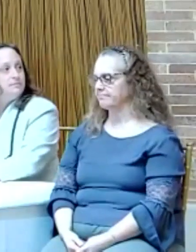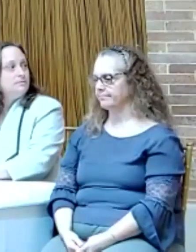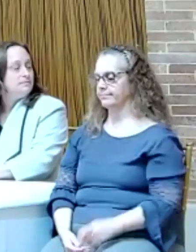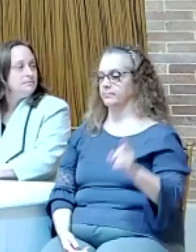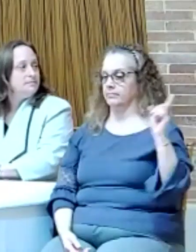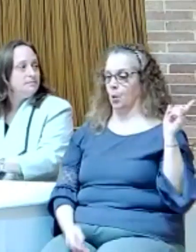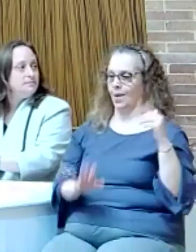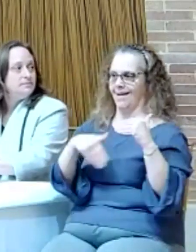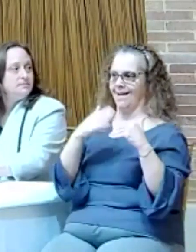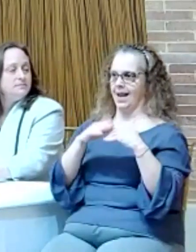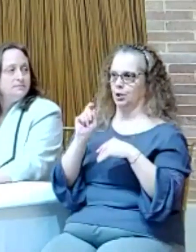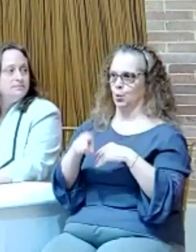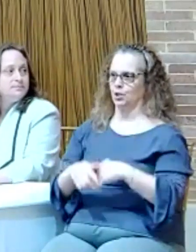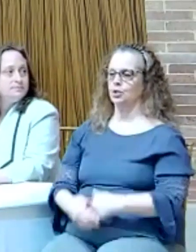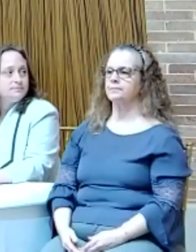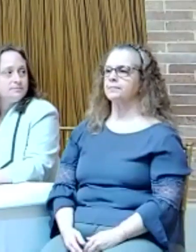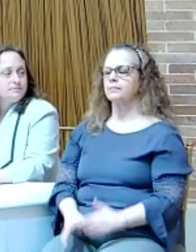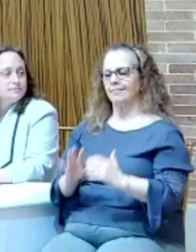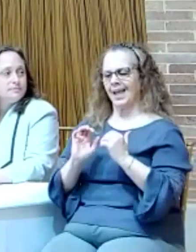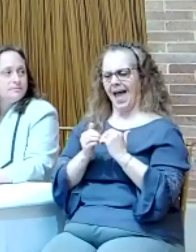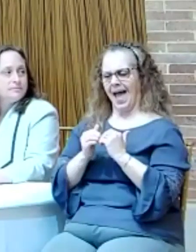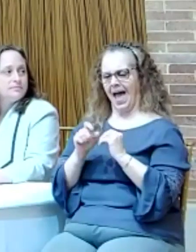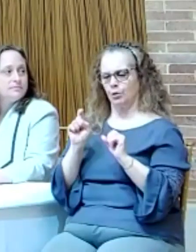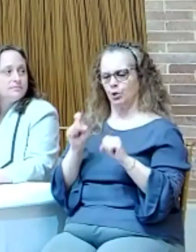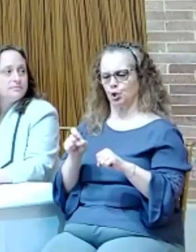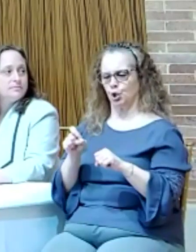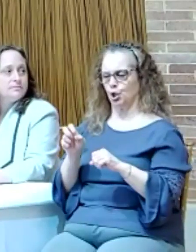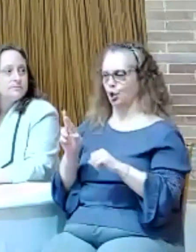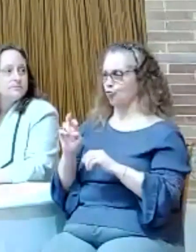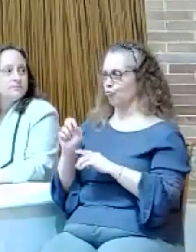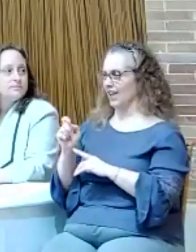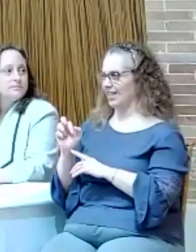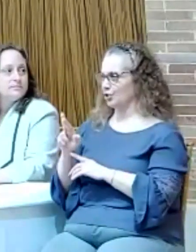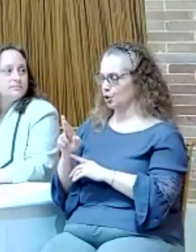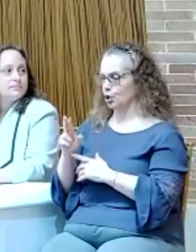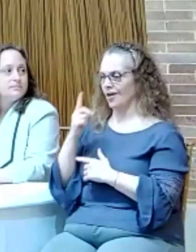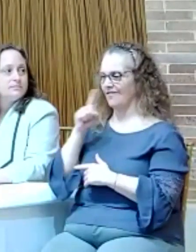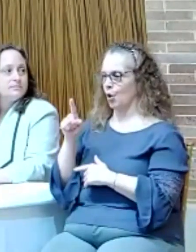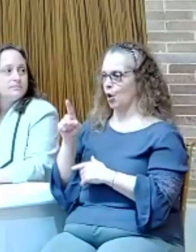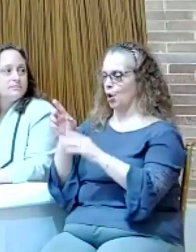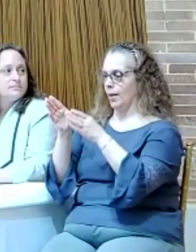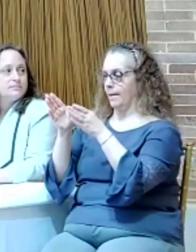okay next question how should a realtor handle a homeowner who wants a background check for her